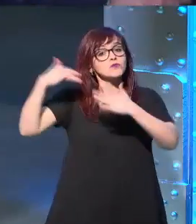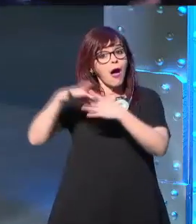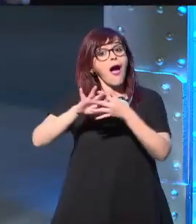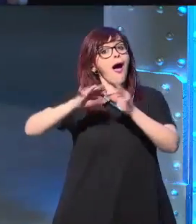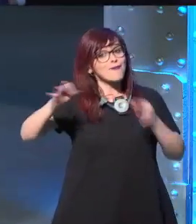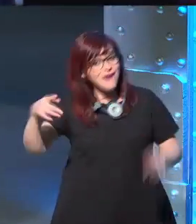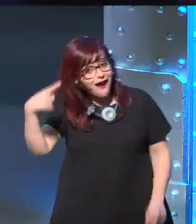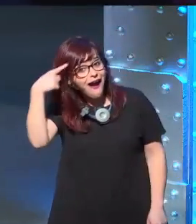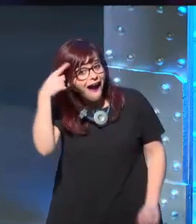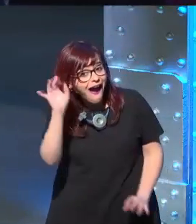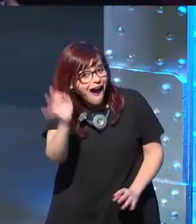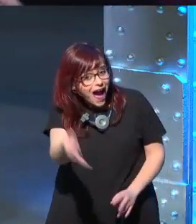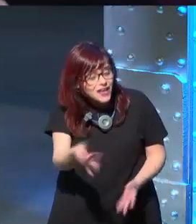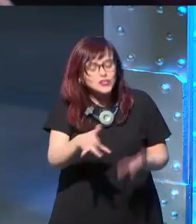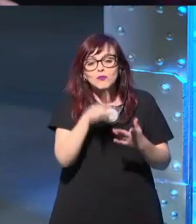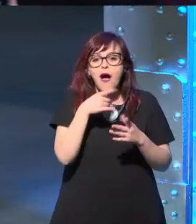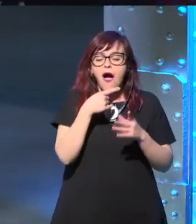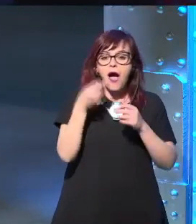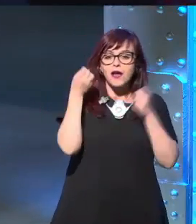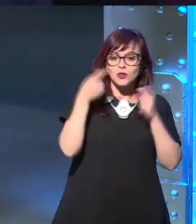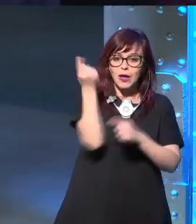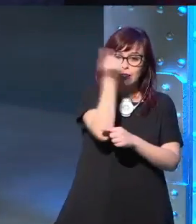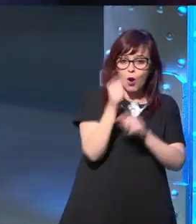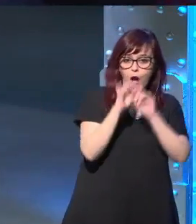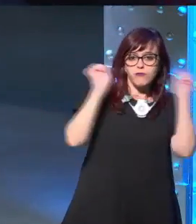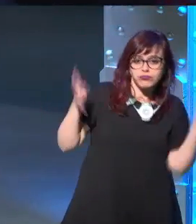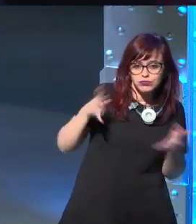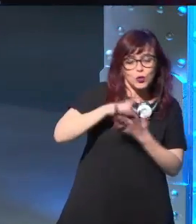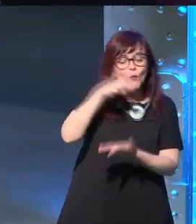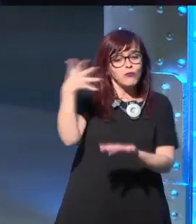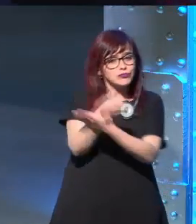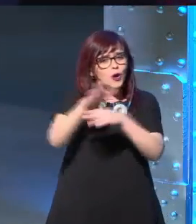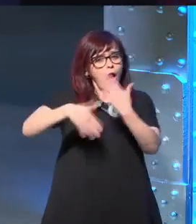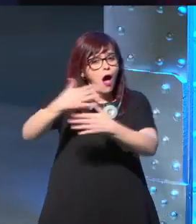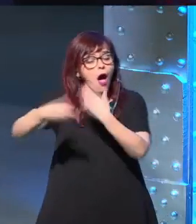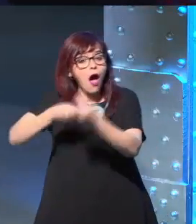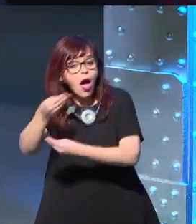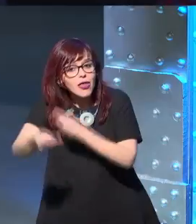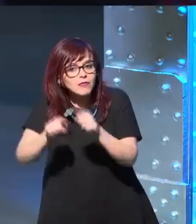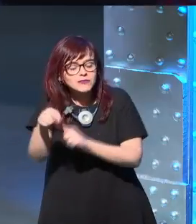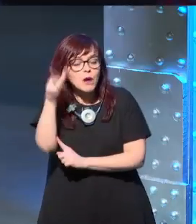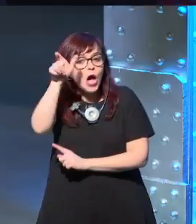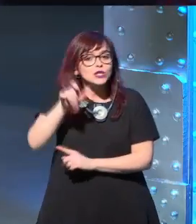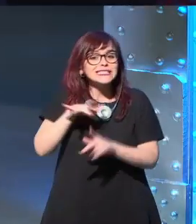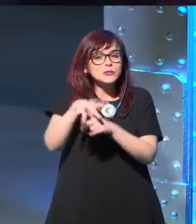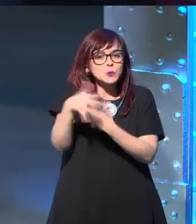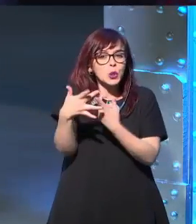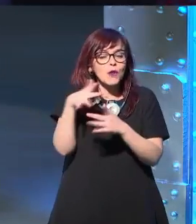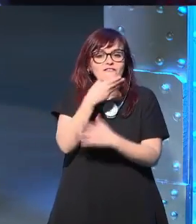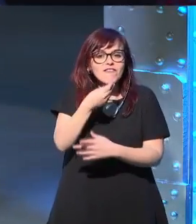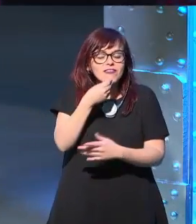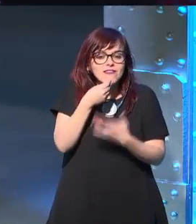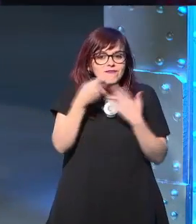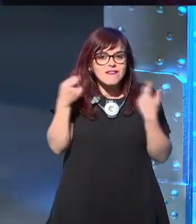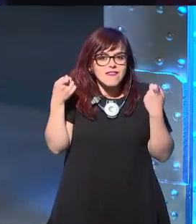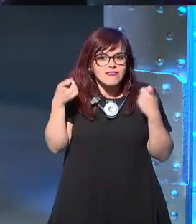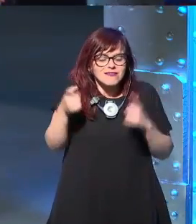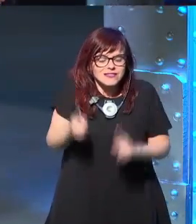figures, and there's Leonardo doing something of unnecessary beauty, because to him beauty matters. And then you see the stare of that